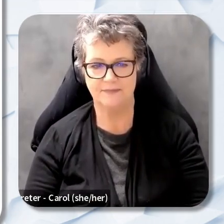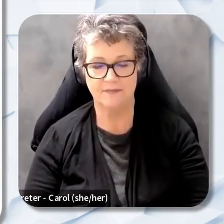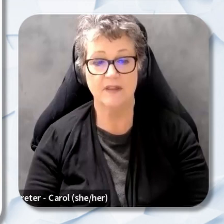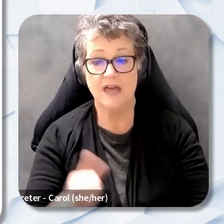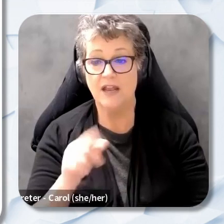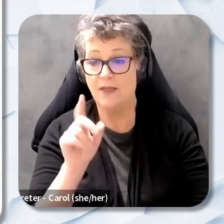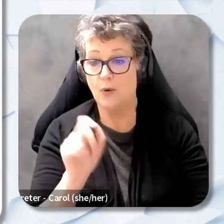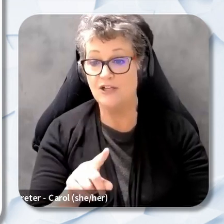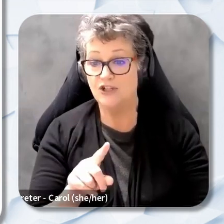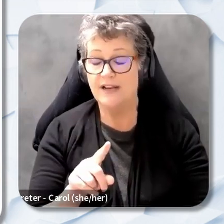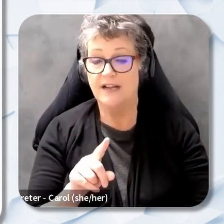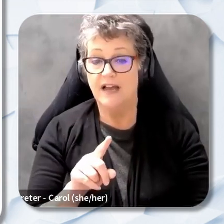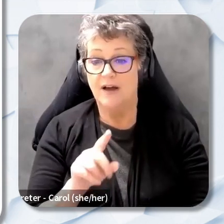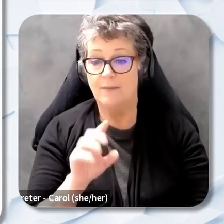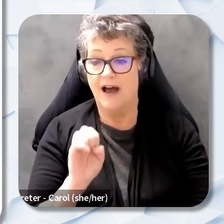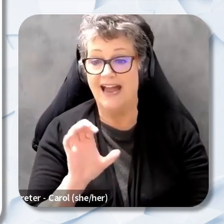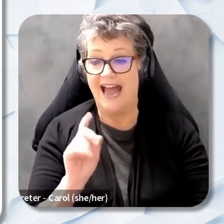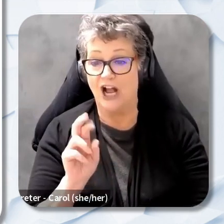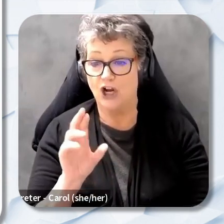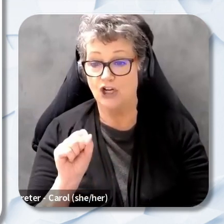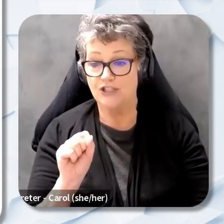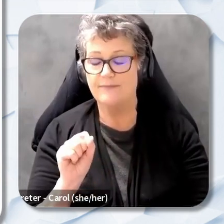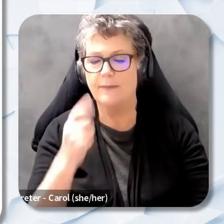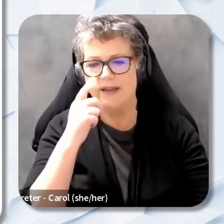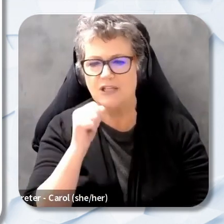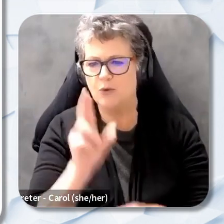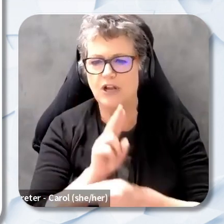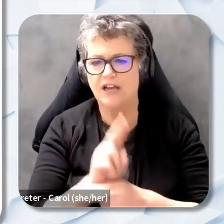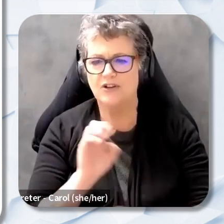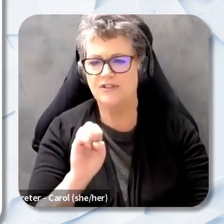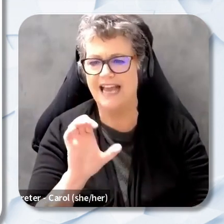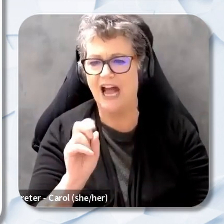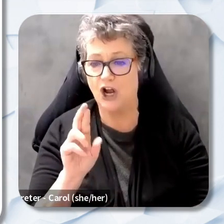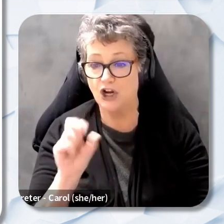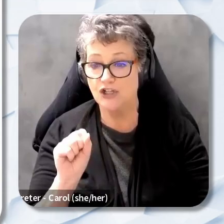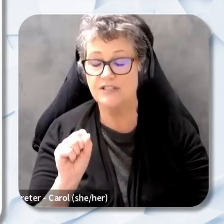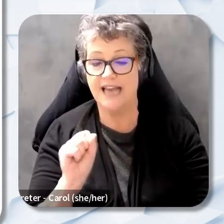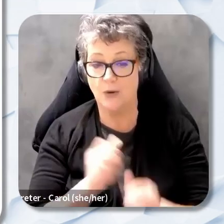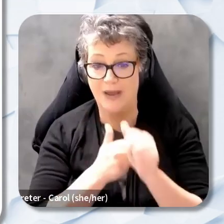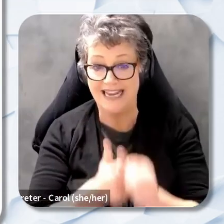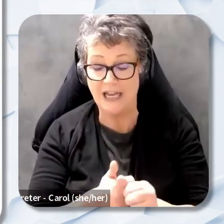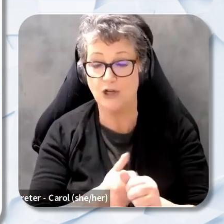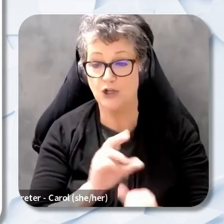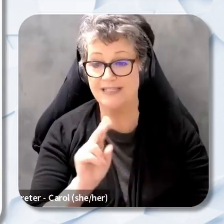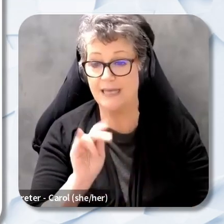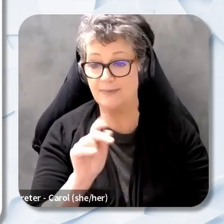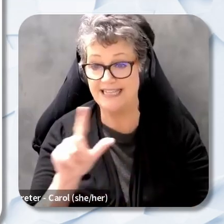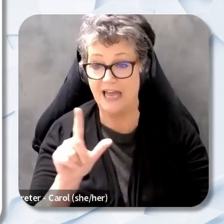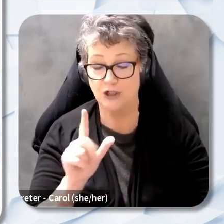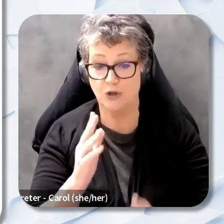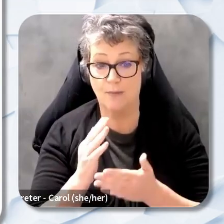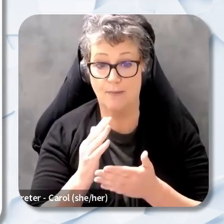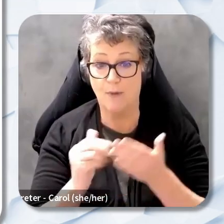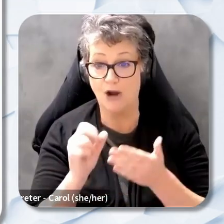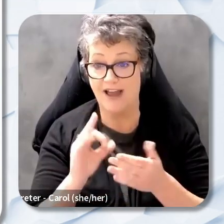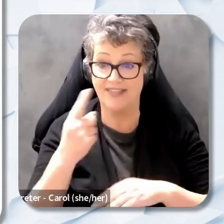Another question around ECHRS. So since we are not using ECHRS and we adhere to the substantial portion of the day to